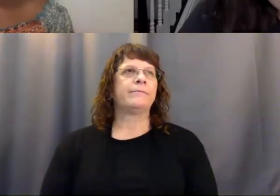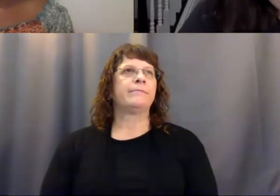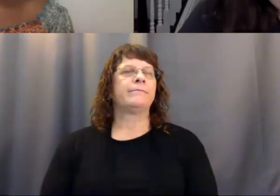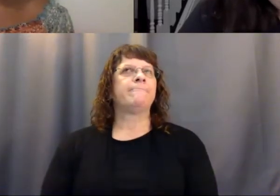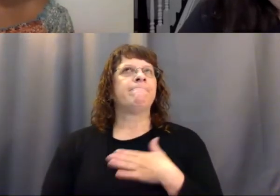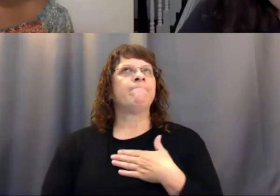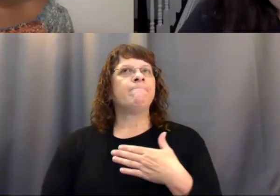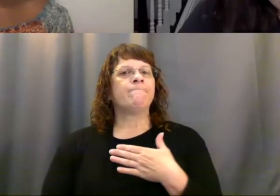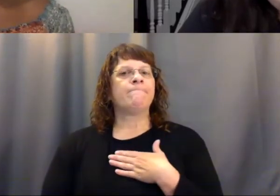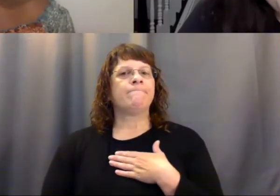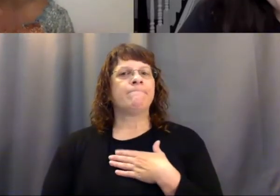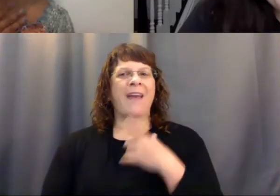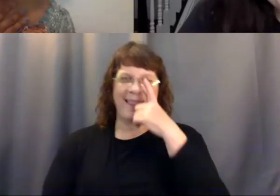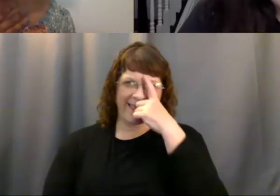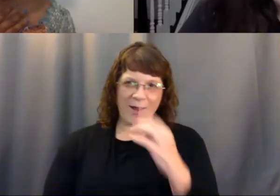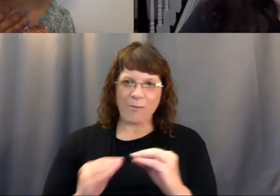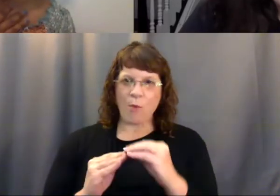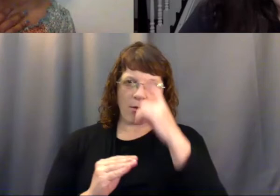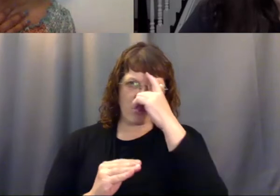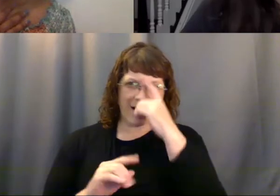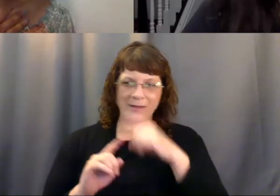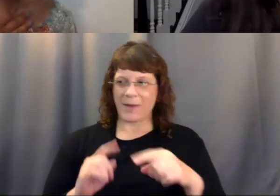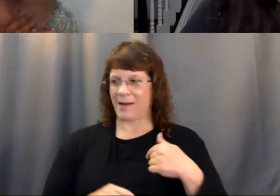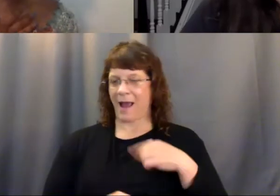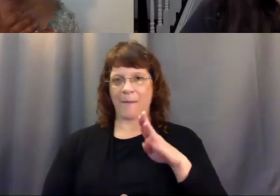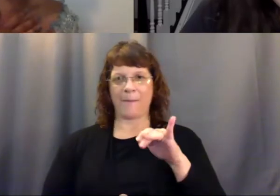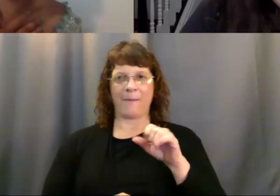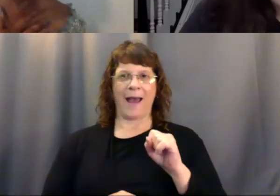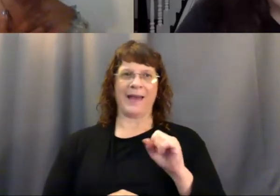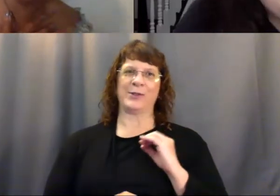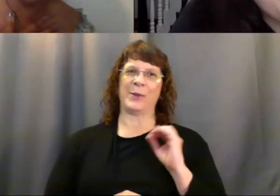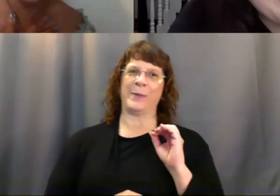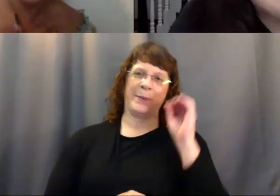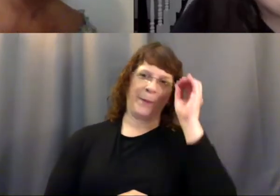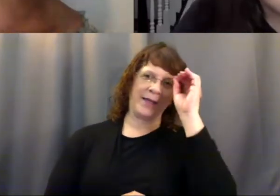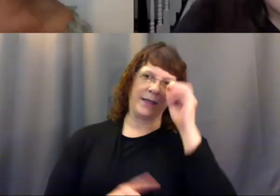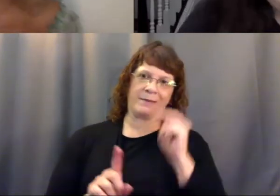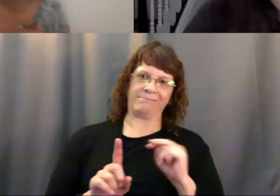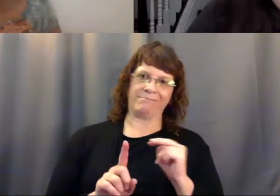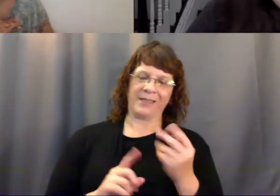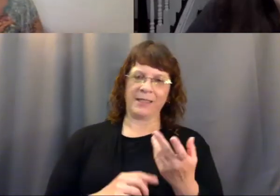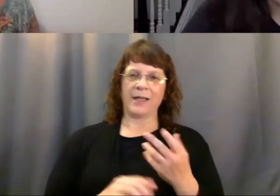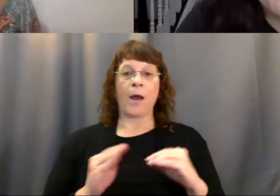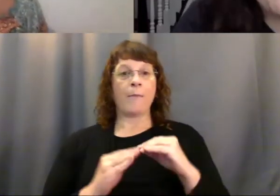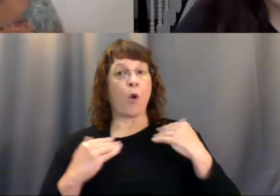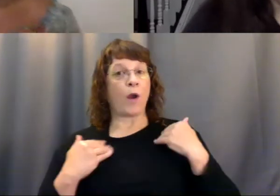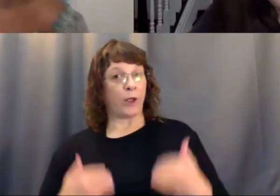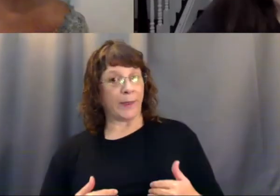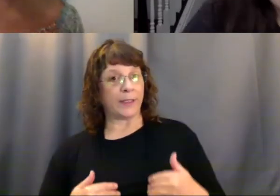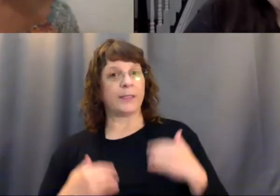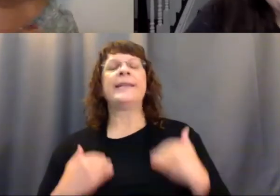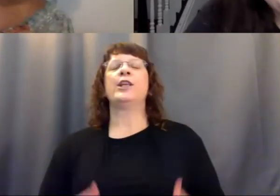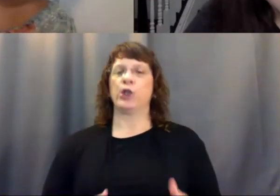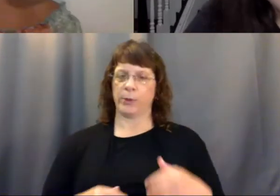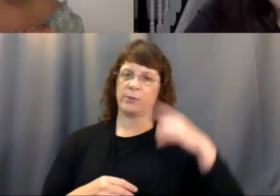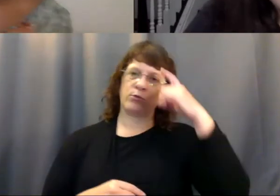I just scan more brains, but I'm biased. Yes, I'm very biased. More human brains or more human brains? More human brains. Okay. Yeah.